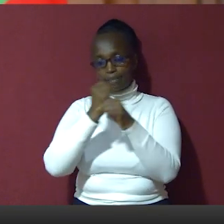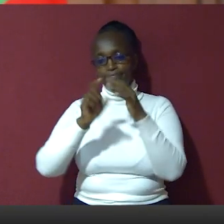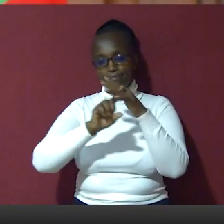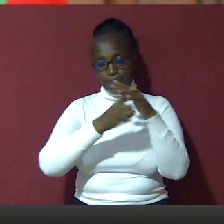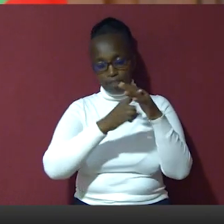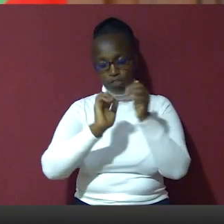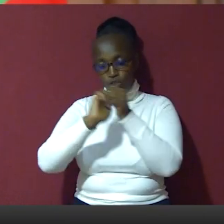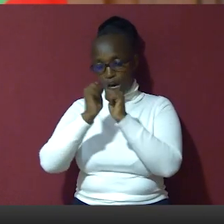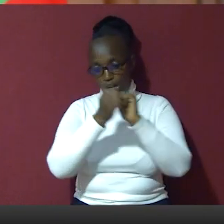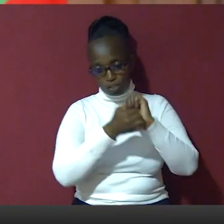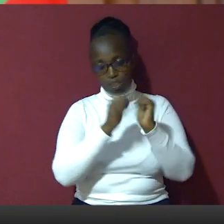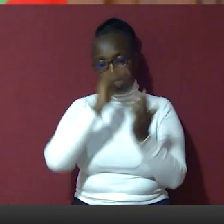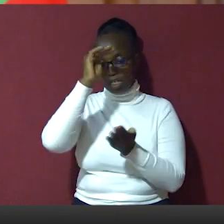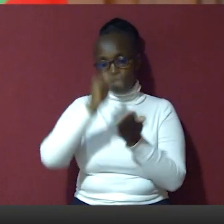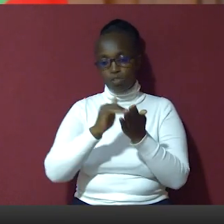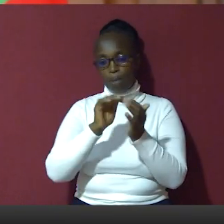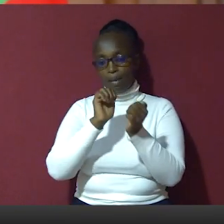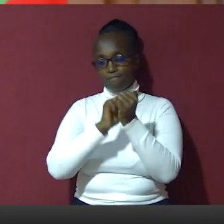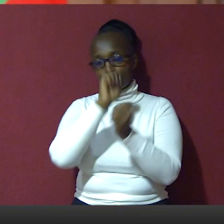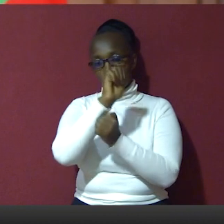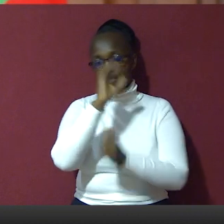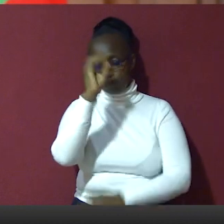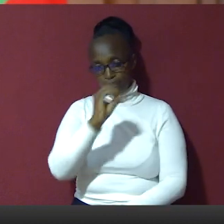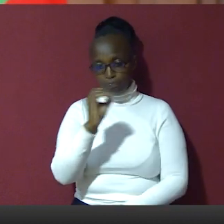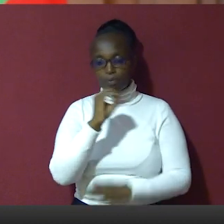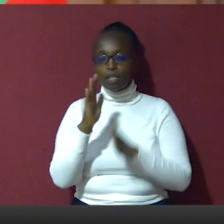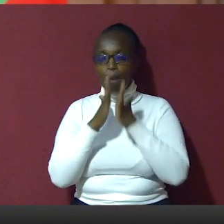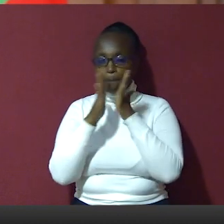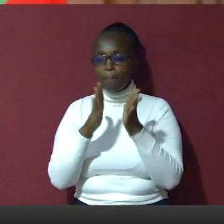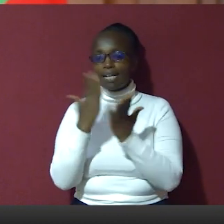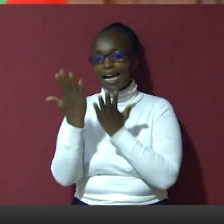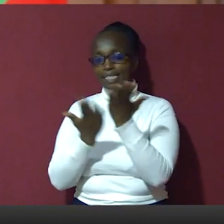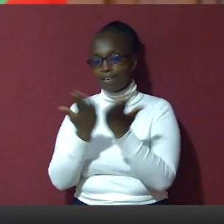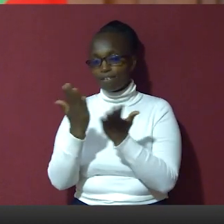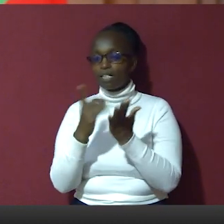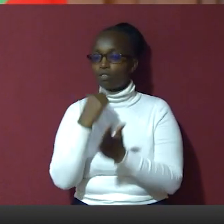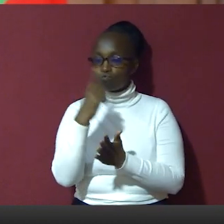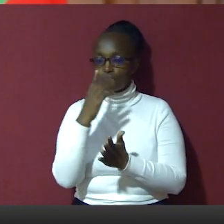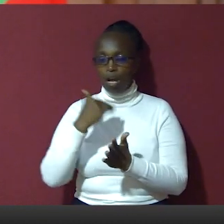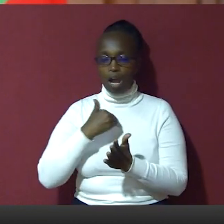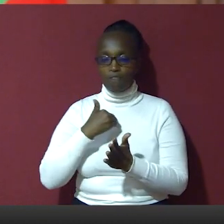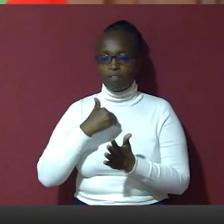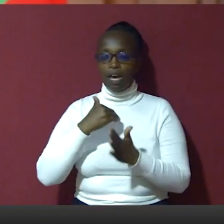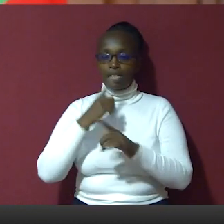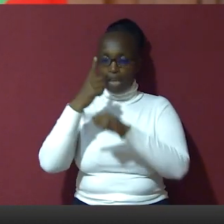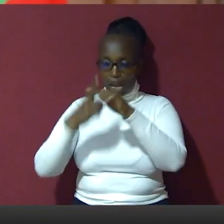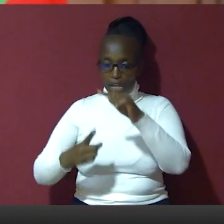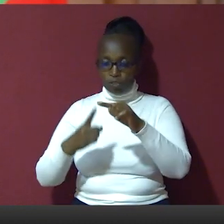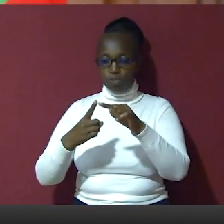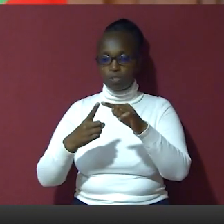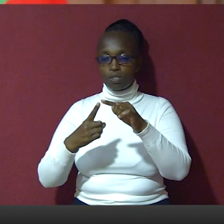government reduced by 50%. Public servants who attain the retirement age of